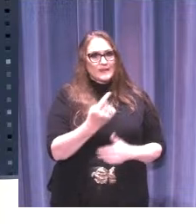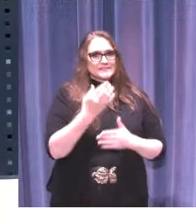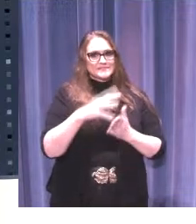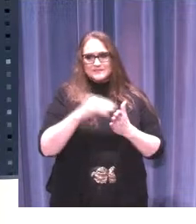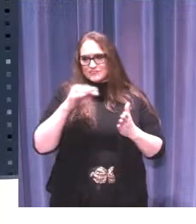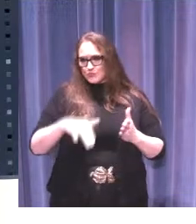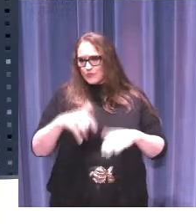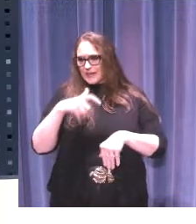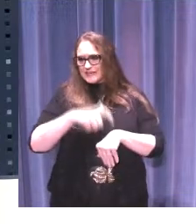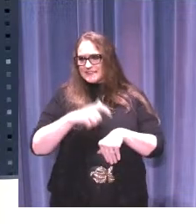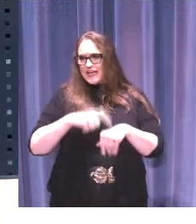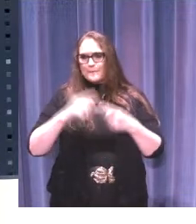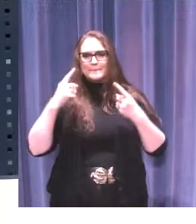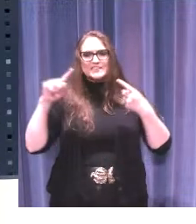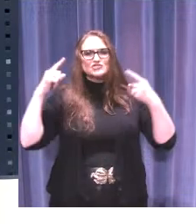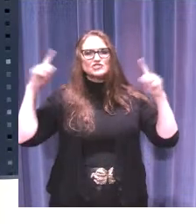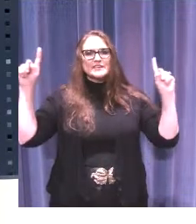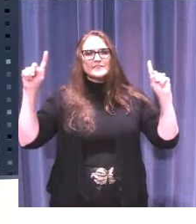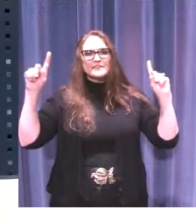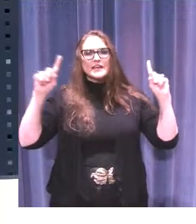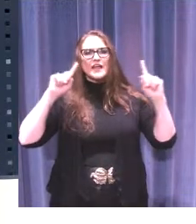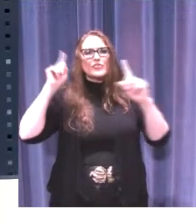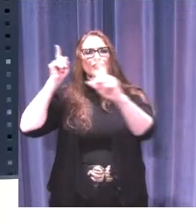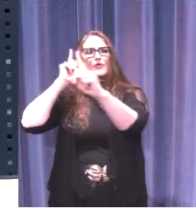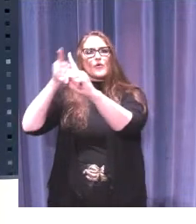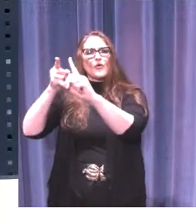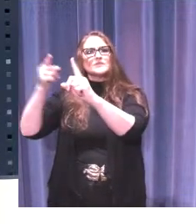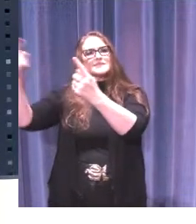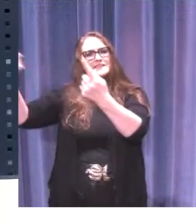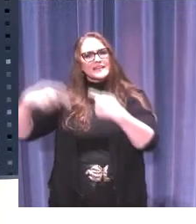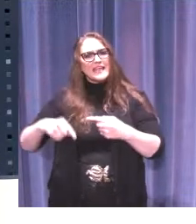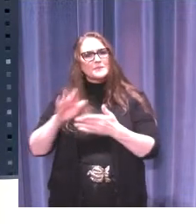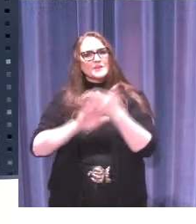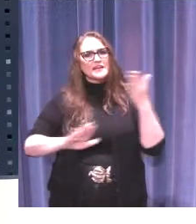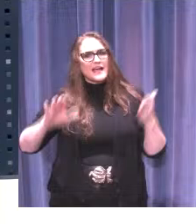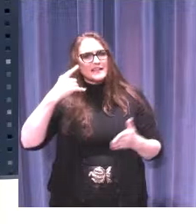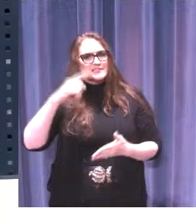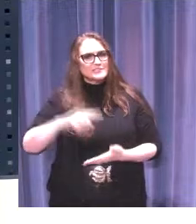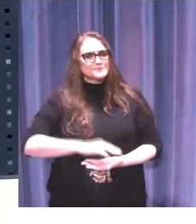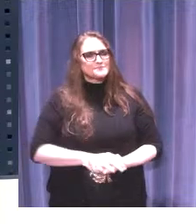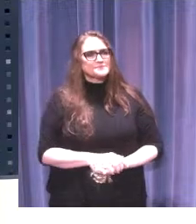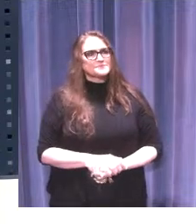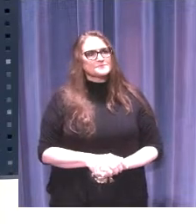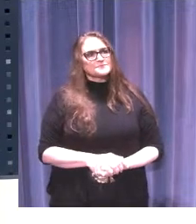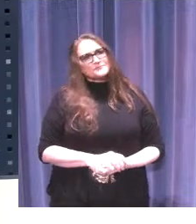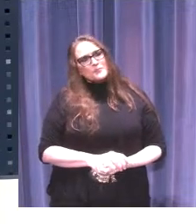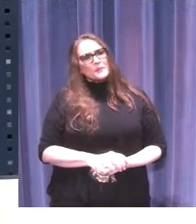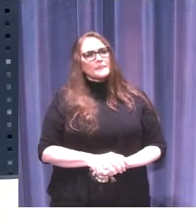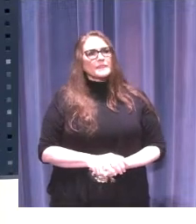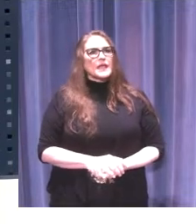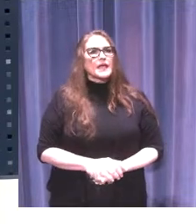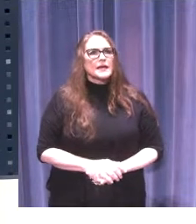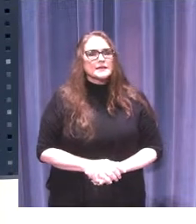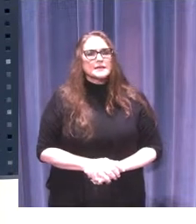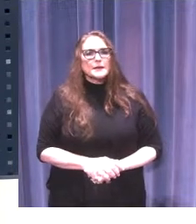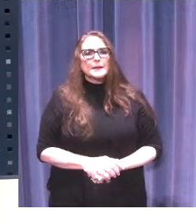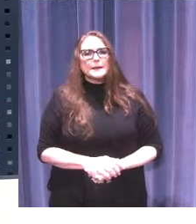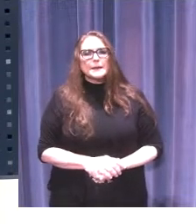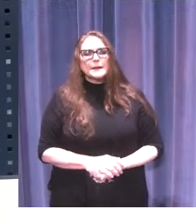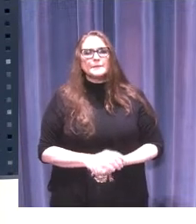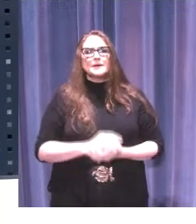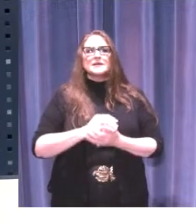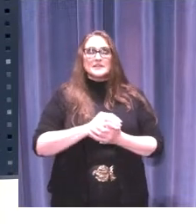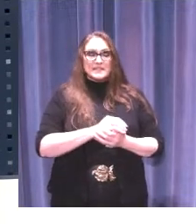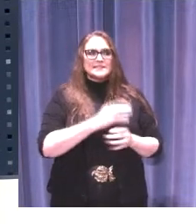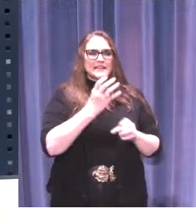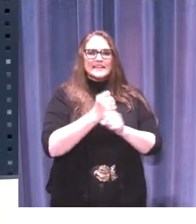time achieving the goals that they came to college to achieve, and putting them on a path